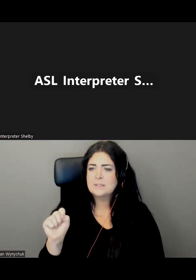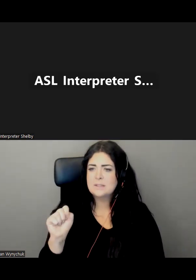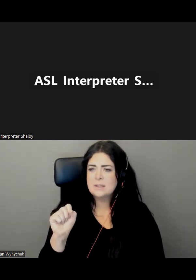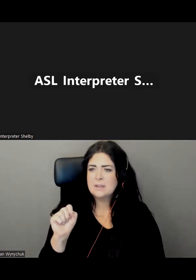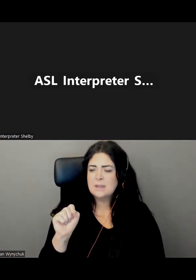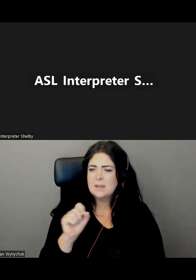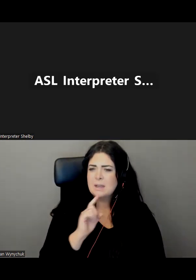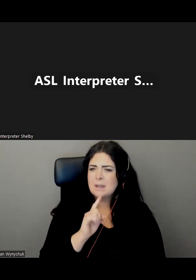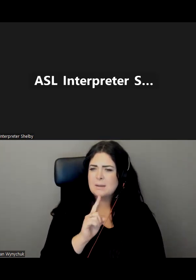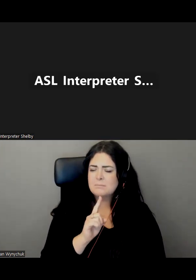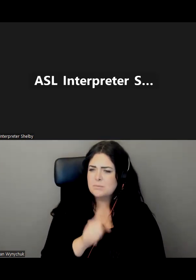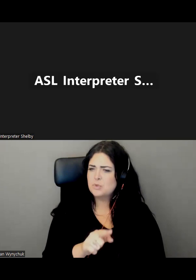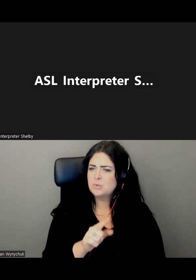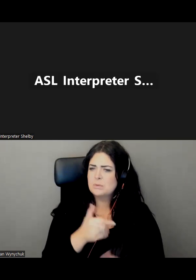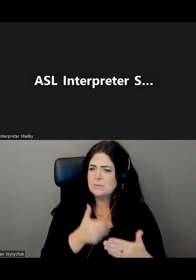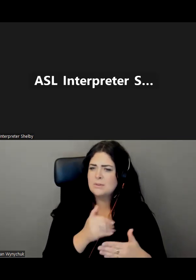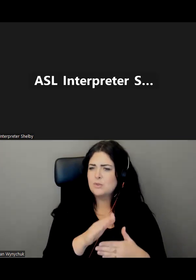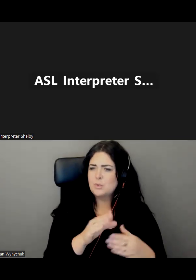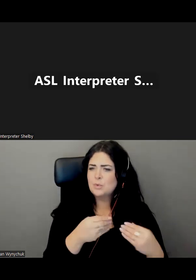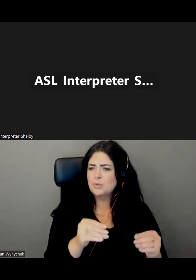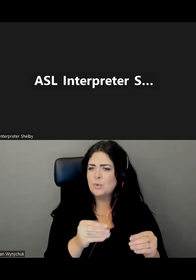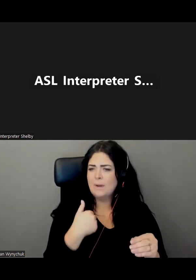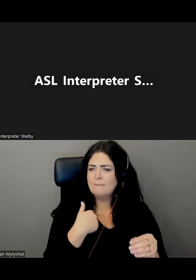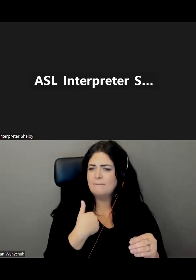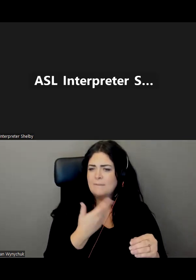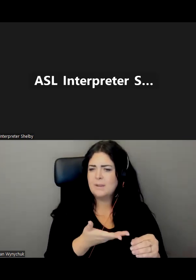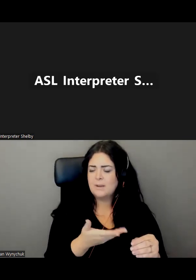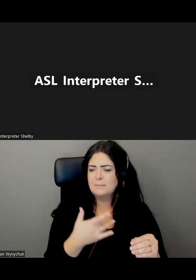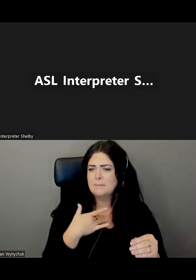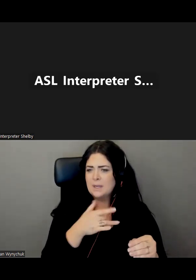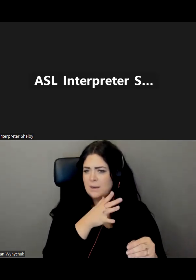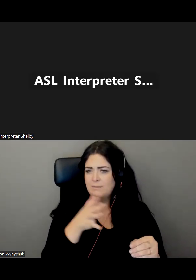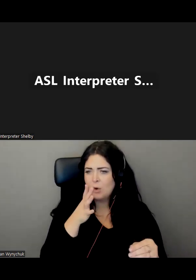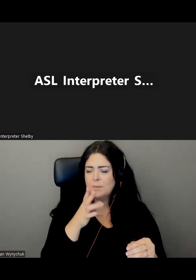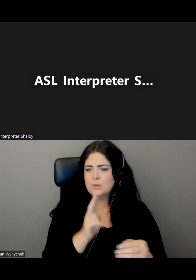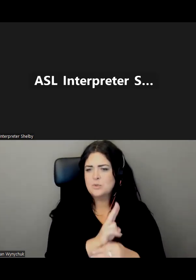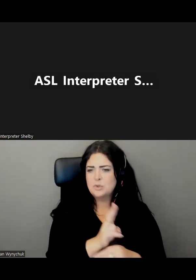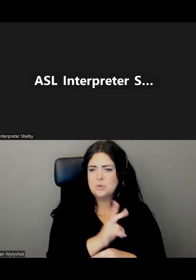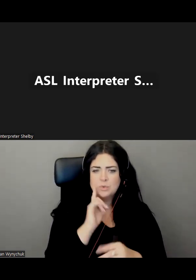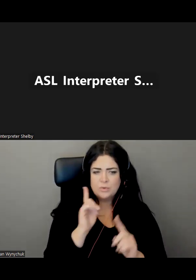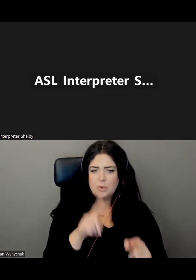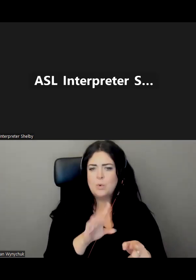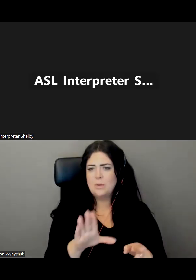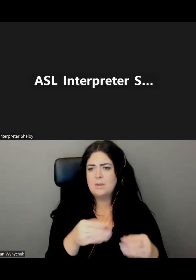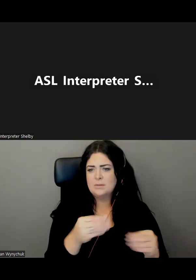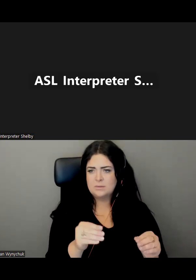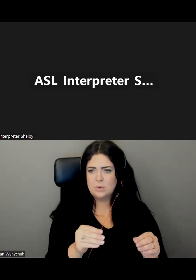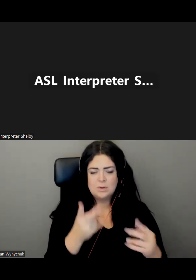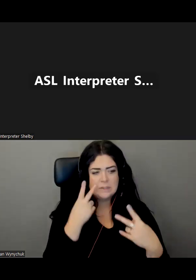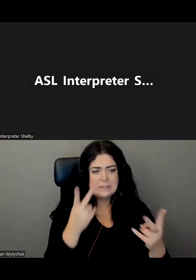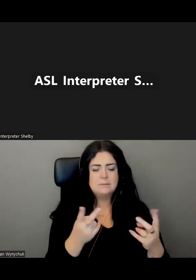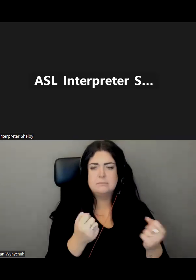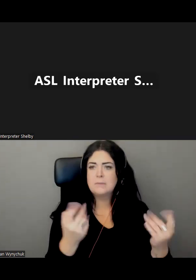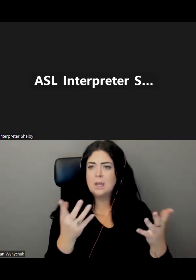Vessies retailer really close to you. A lot of local farms are usually Vessies retailers. So if you just pop into their store, they'll have like a big seed selection